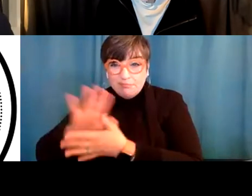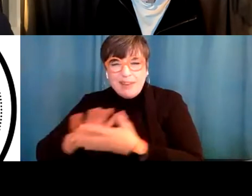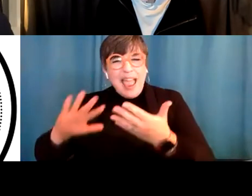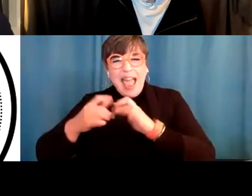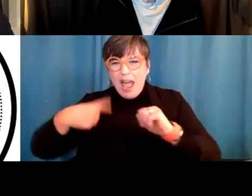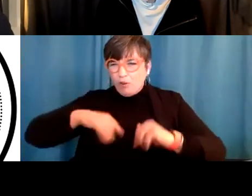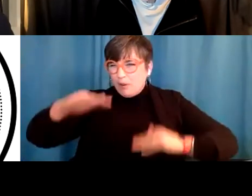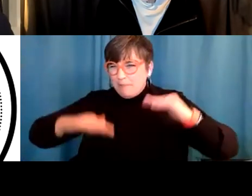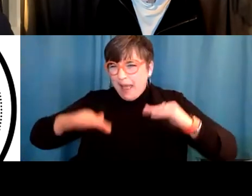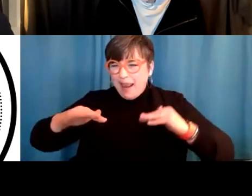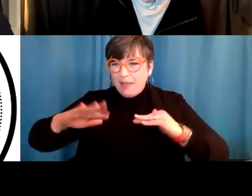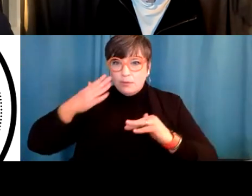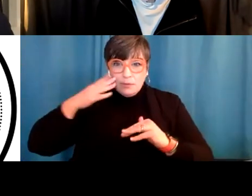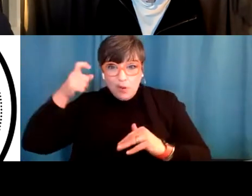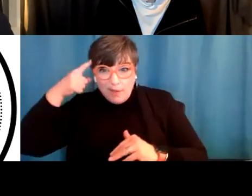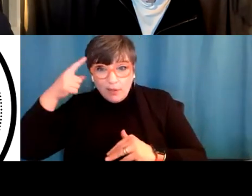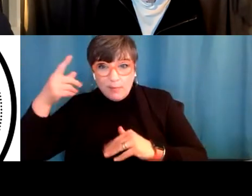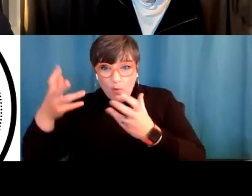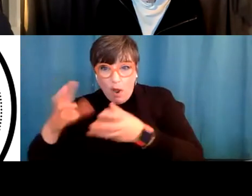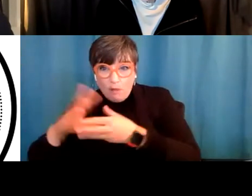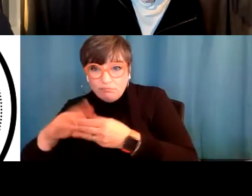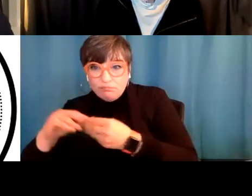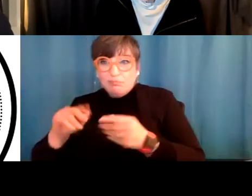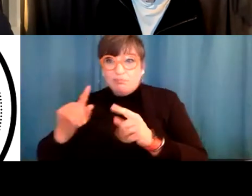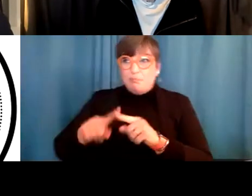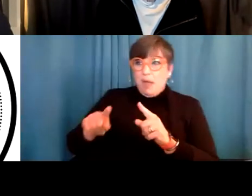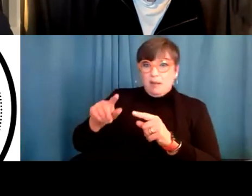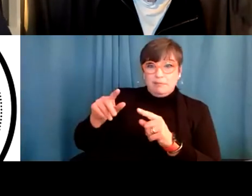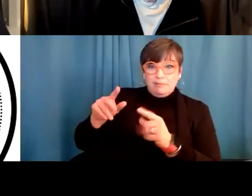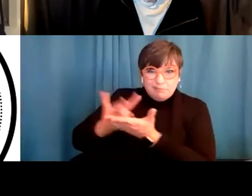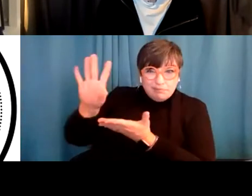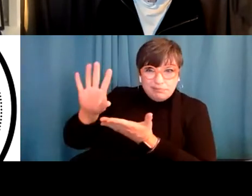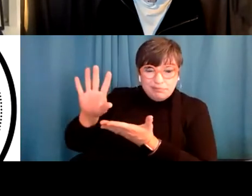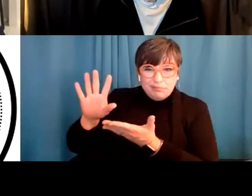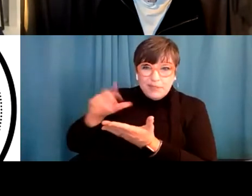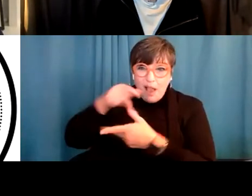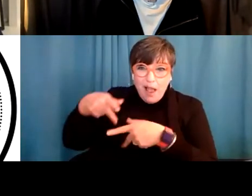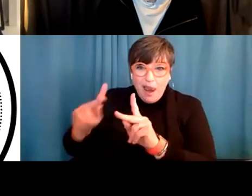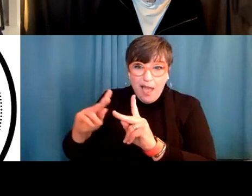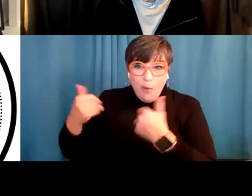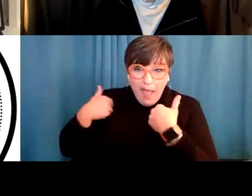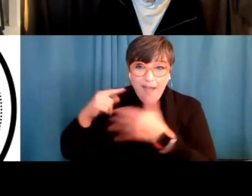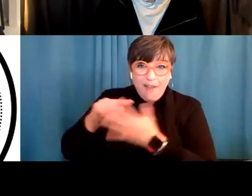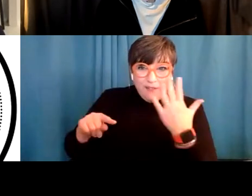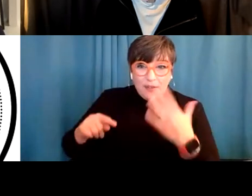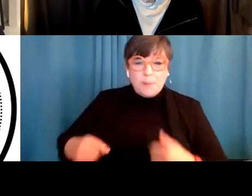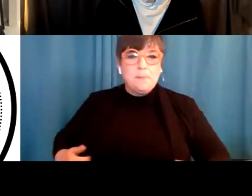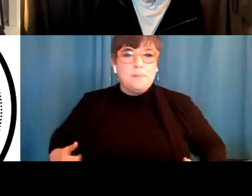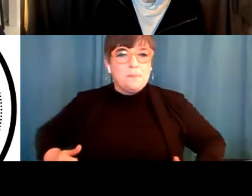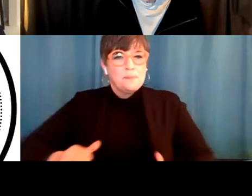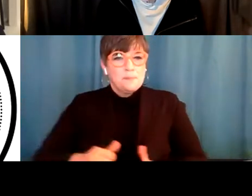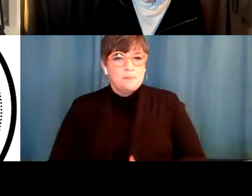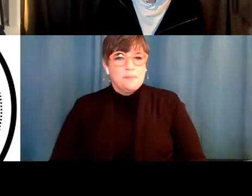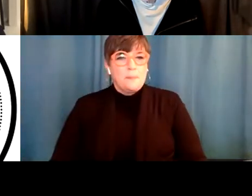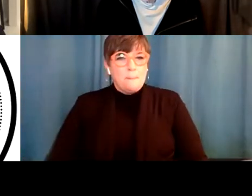Yeah, great questions. Thank you. So I'm going to start with the second one. And I mean, my answer is